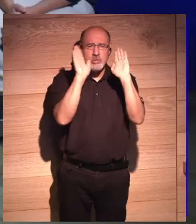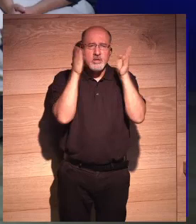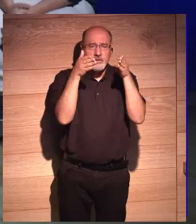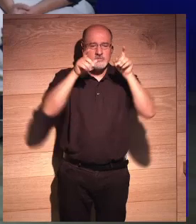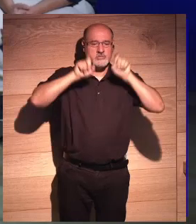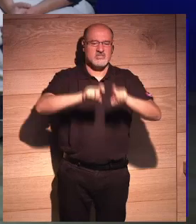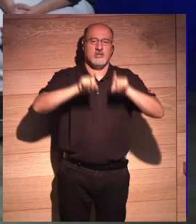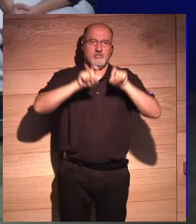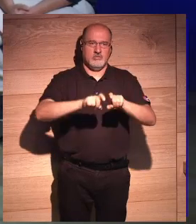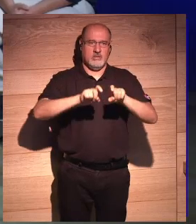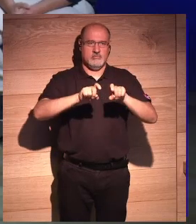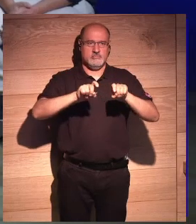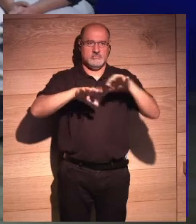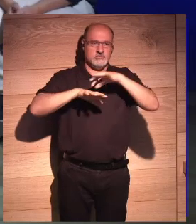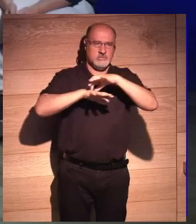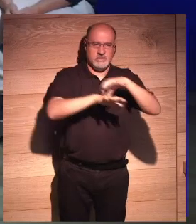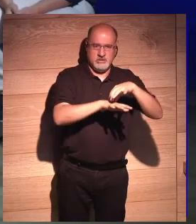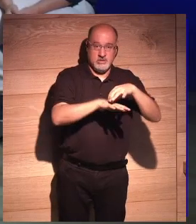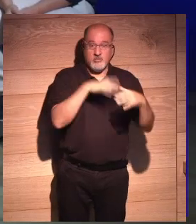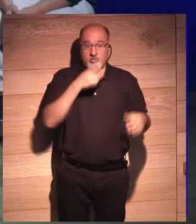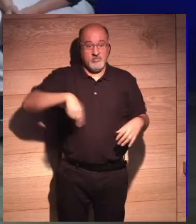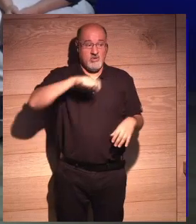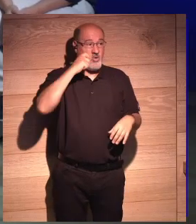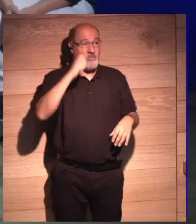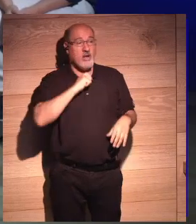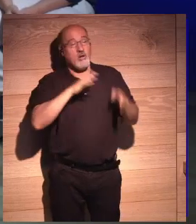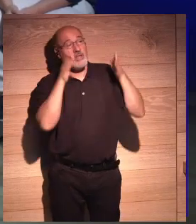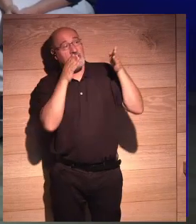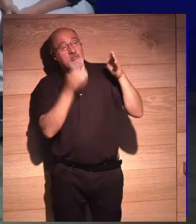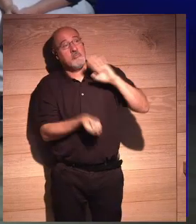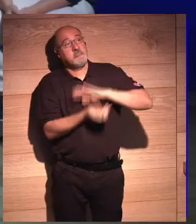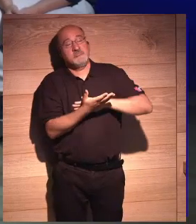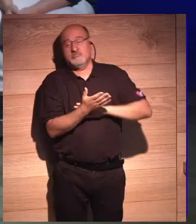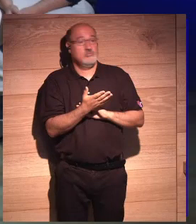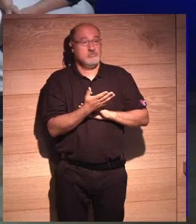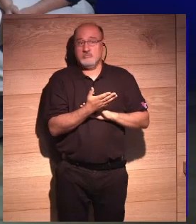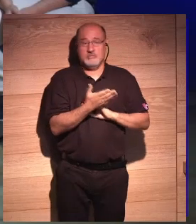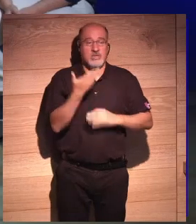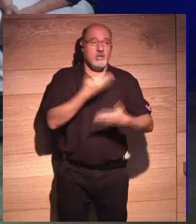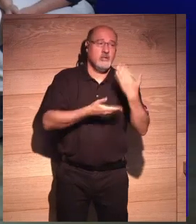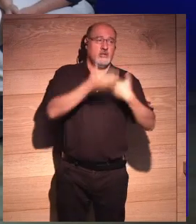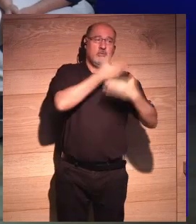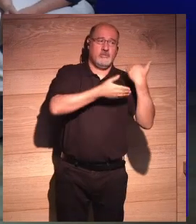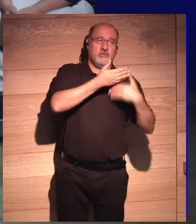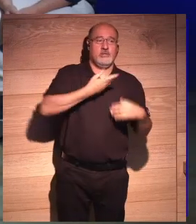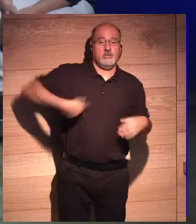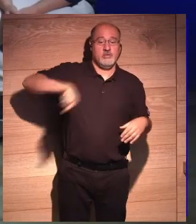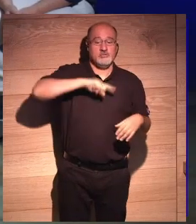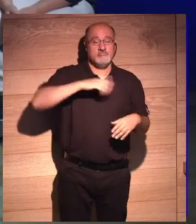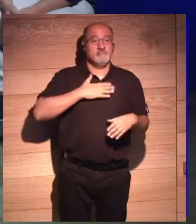of the human being. The human being is not attentive by default. So before this